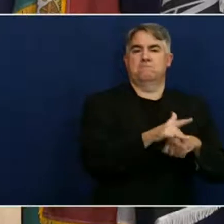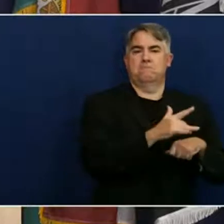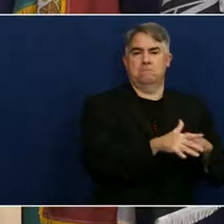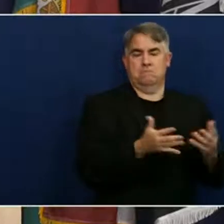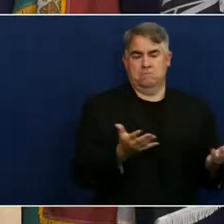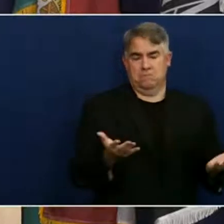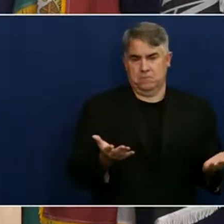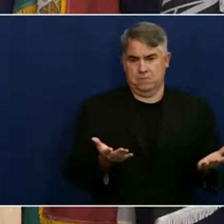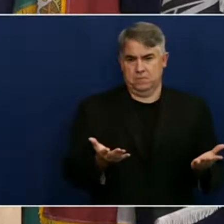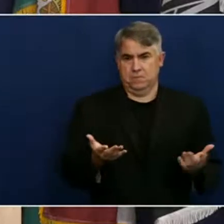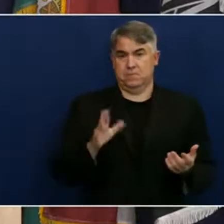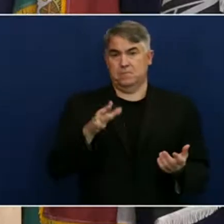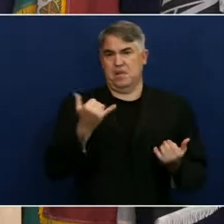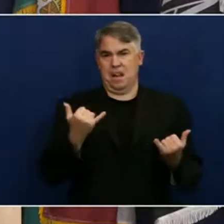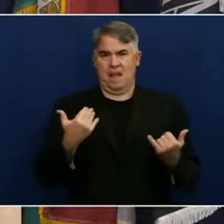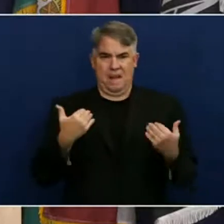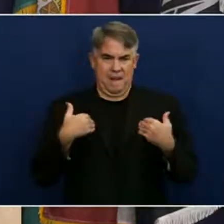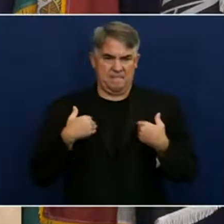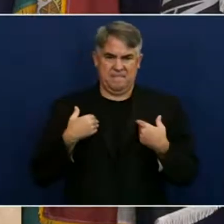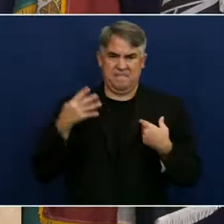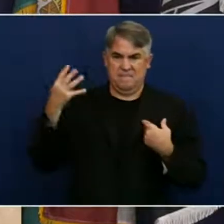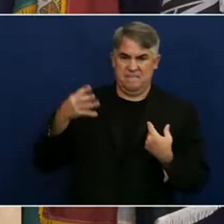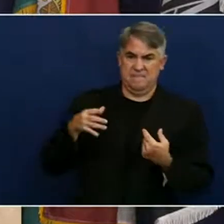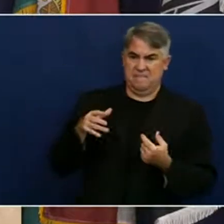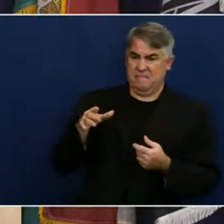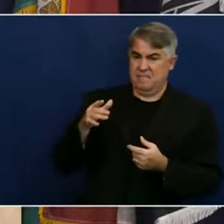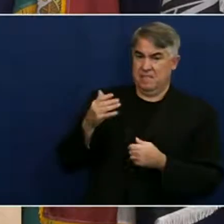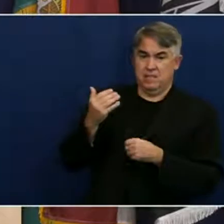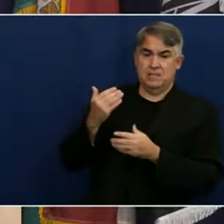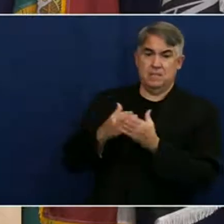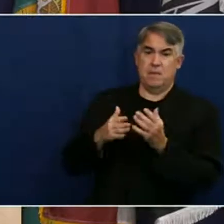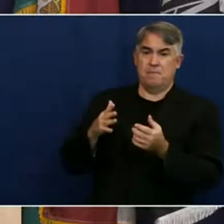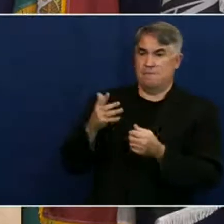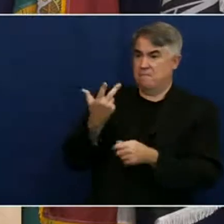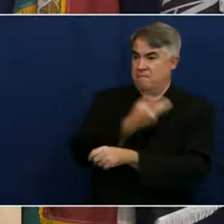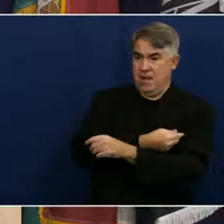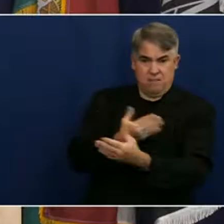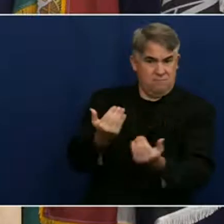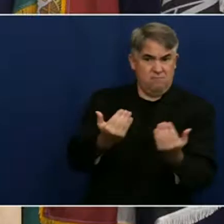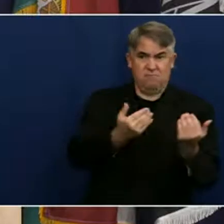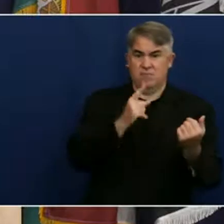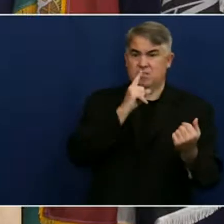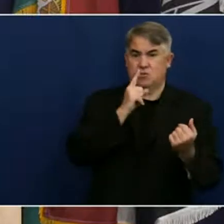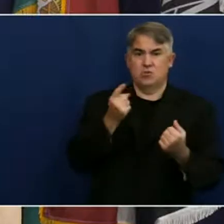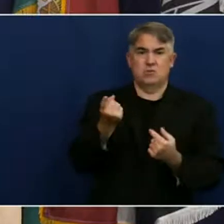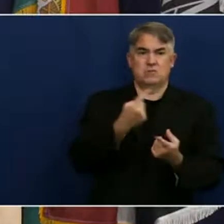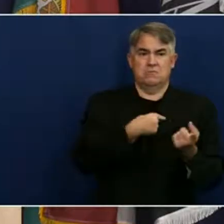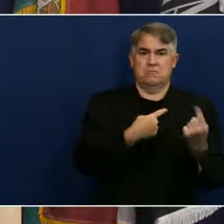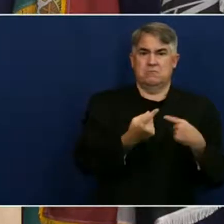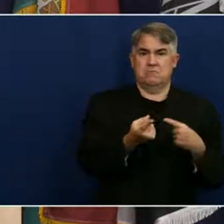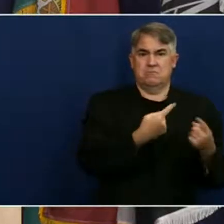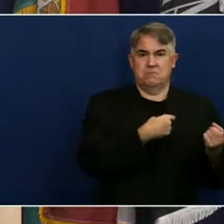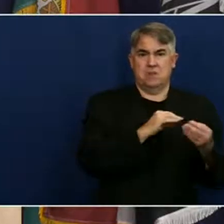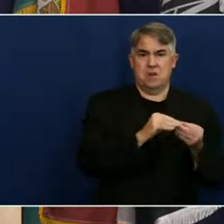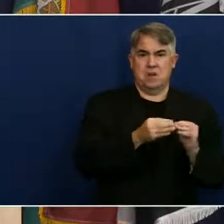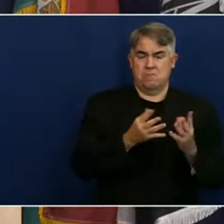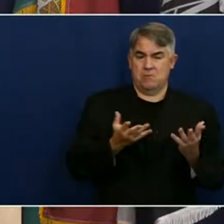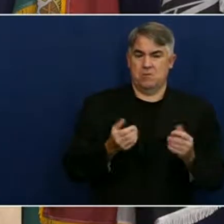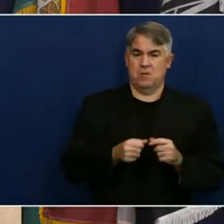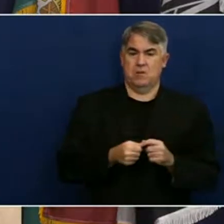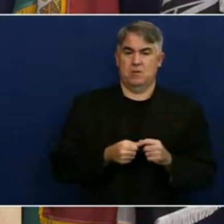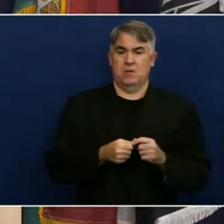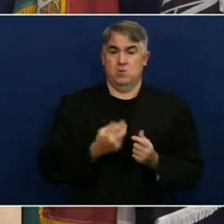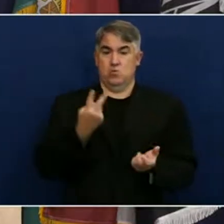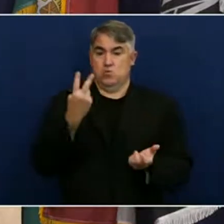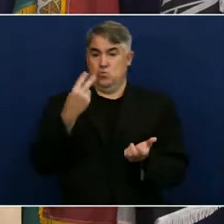we're in the second phase where there's still individuals out there, and we see it every day. People are still getting vaccinated. We see it. More than 2,500 folks have shown up to our